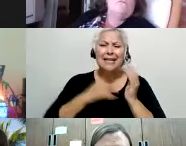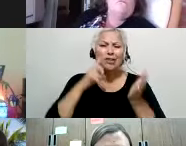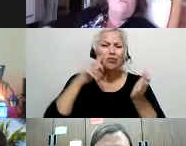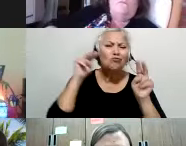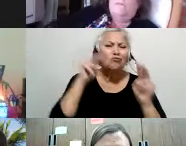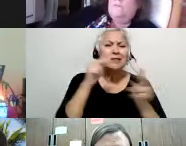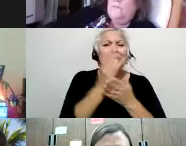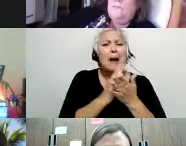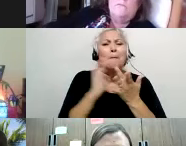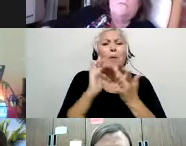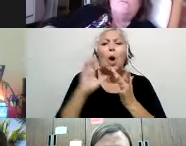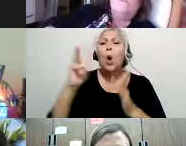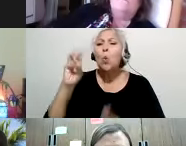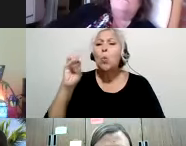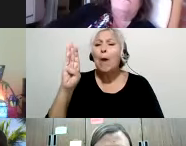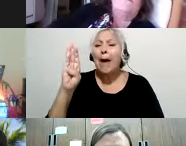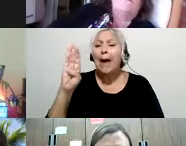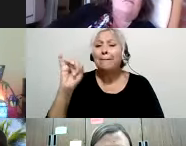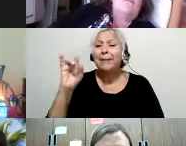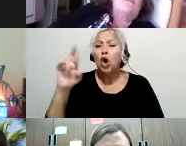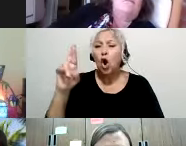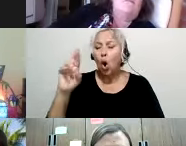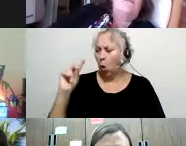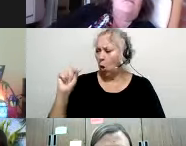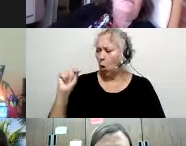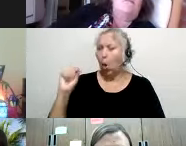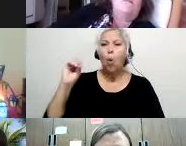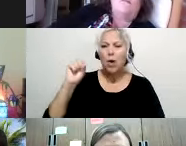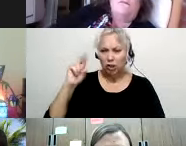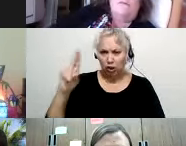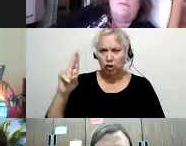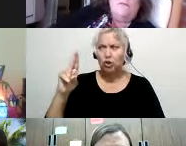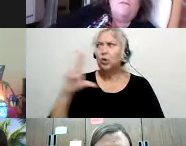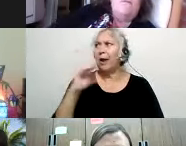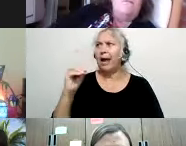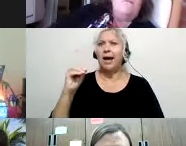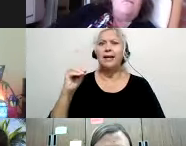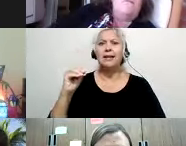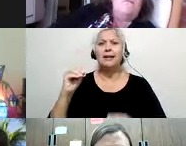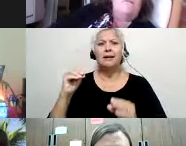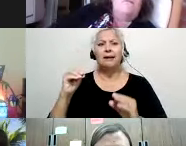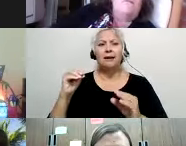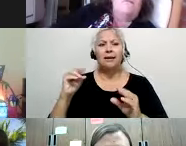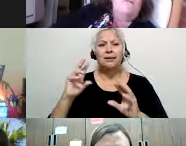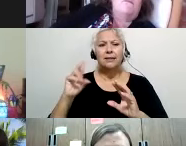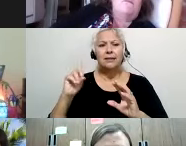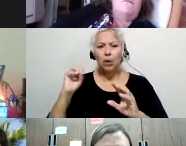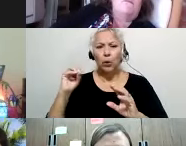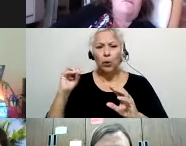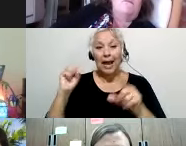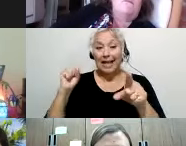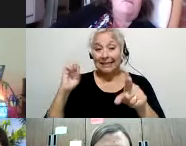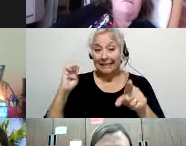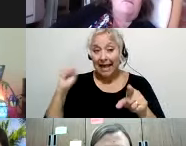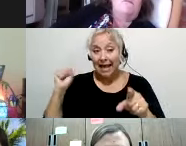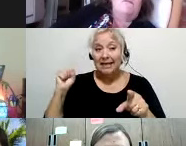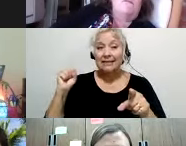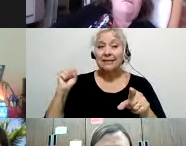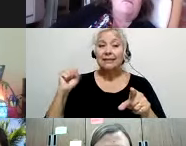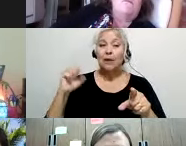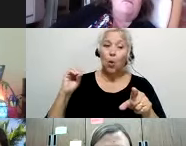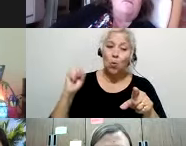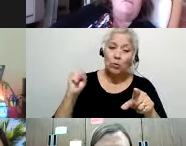of the webinars that Oklahoma State Department and Special Education have completed together on secondary transition. I know